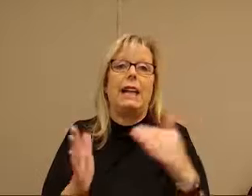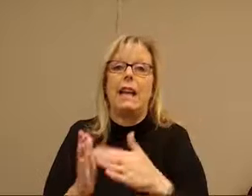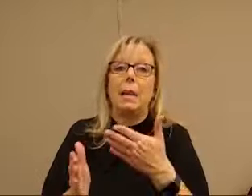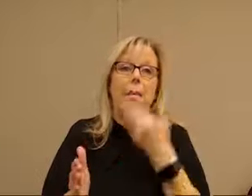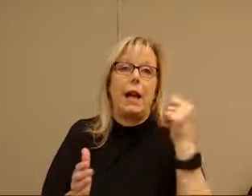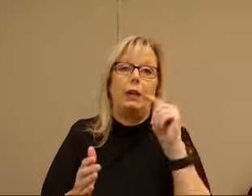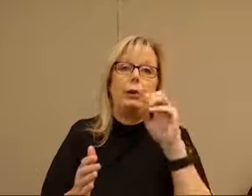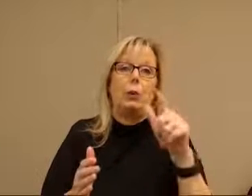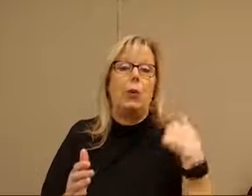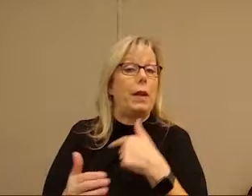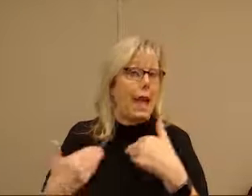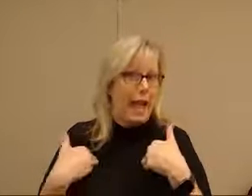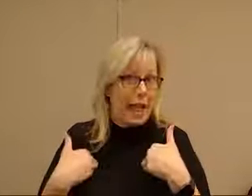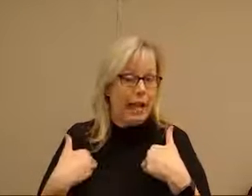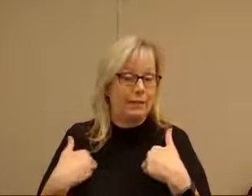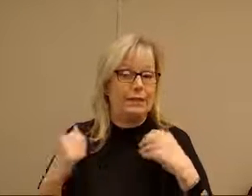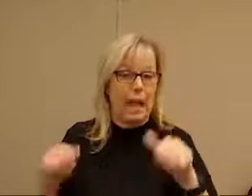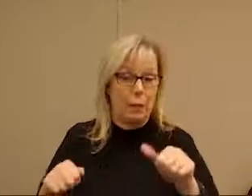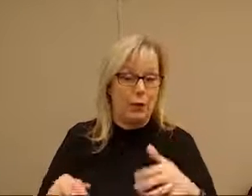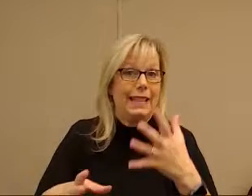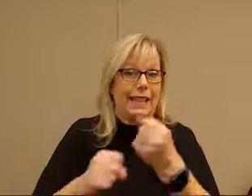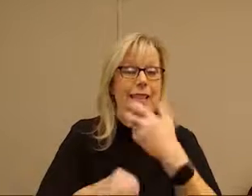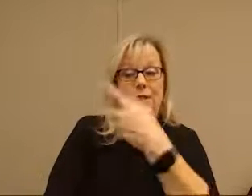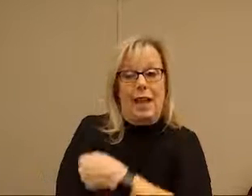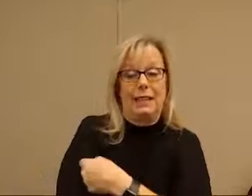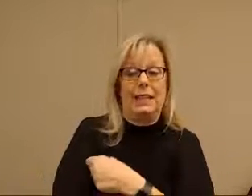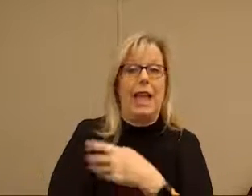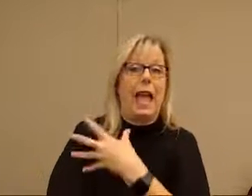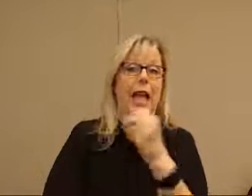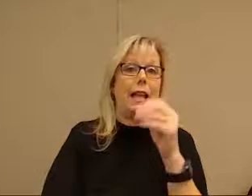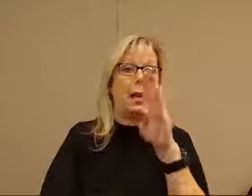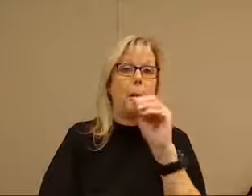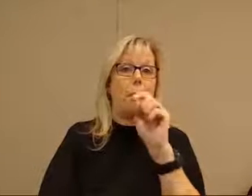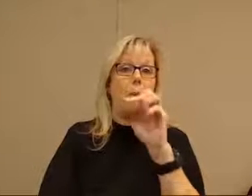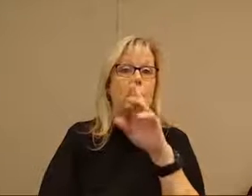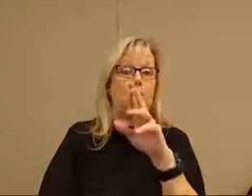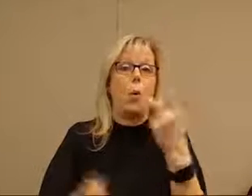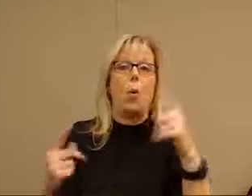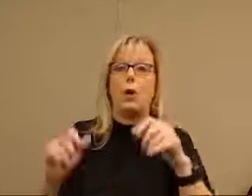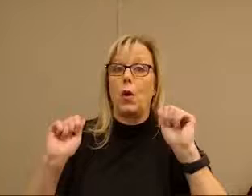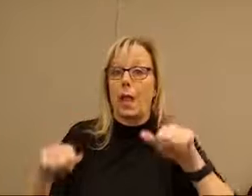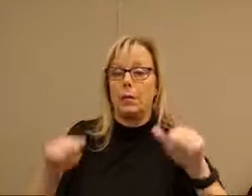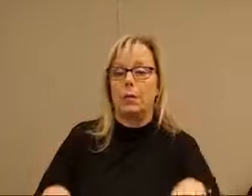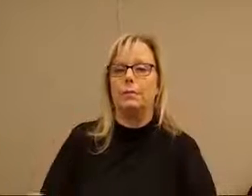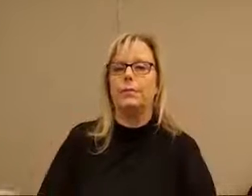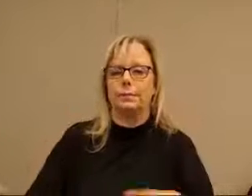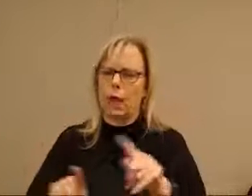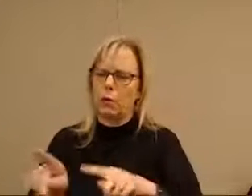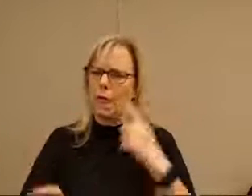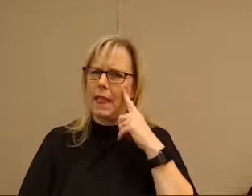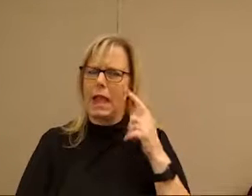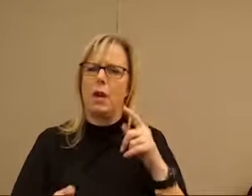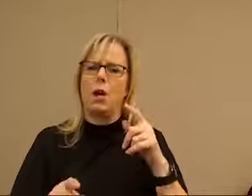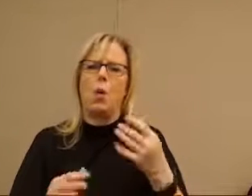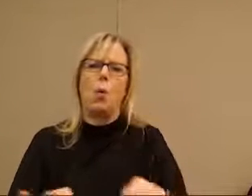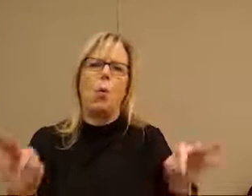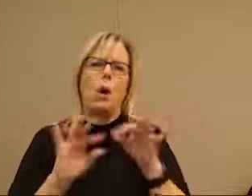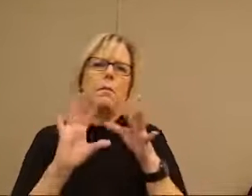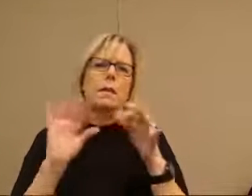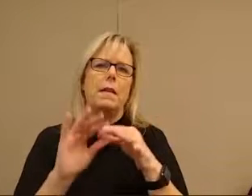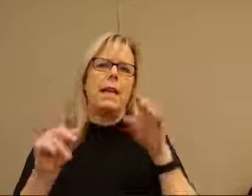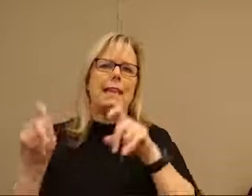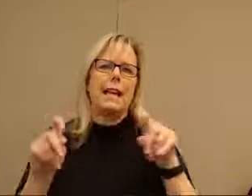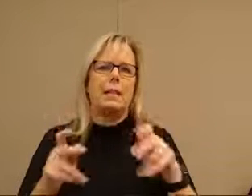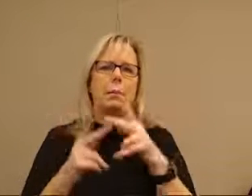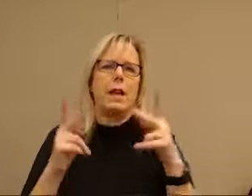best tool that we have in our tool belt for you to be vaccinated and boosted when you're eligible. Well, and I think it's worth mentioning the testing side at the mall is